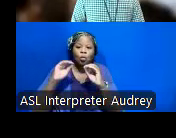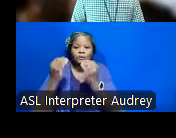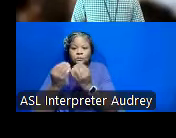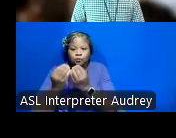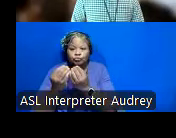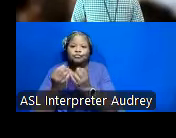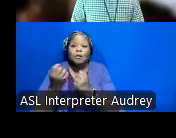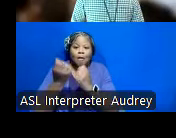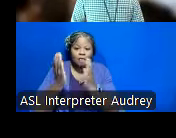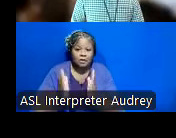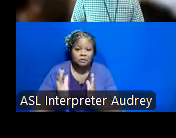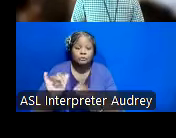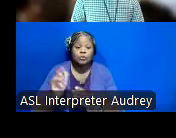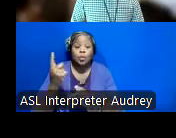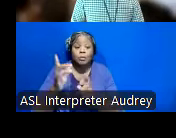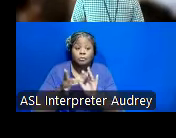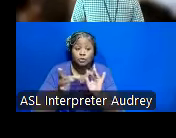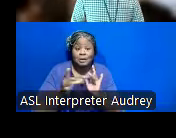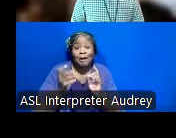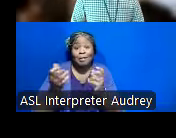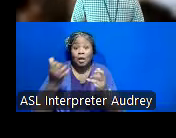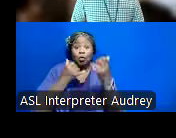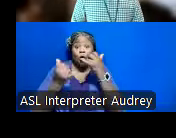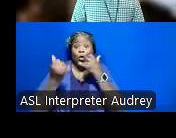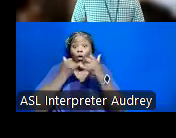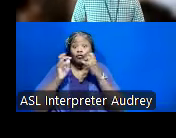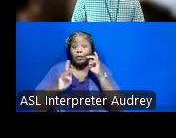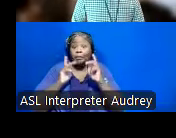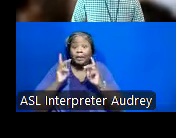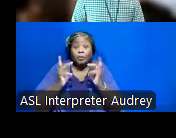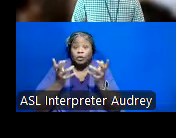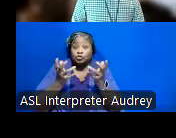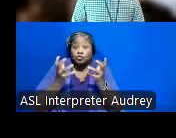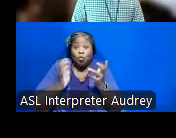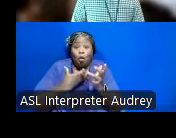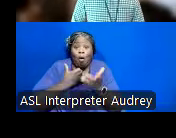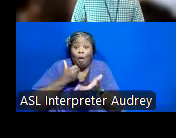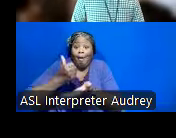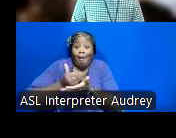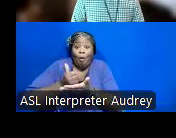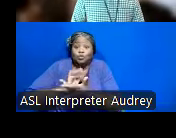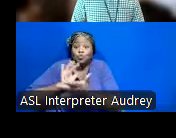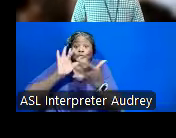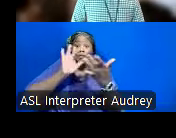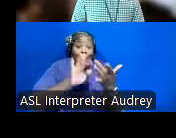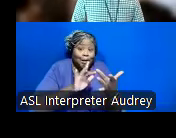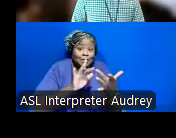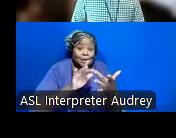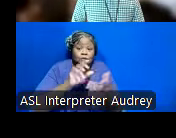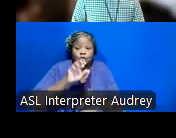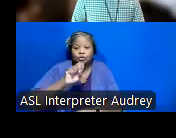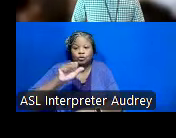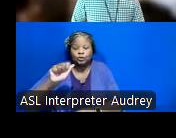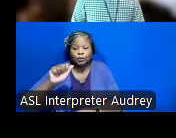well. One person said, "I get a lot of calls from people who simply just want our help trying to get in contact with Social Security.